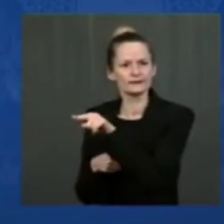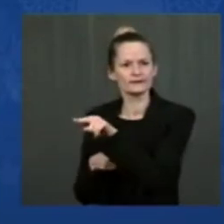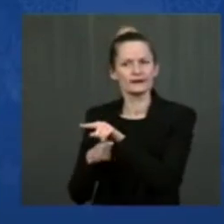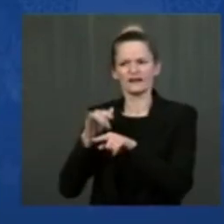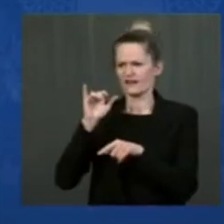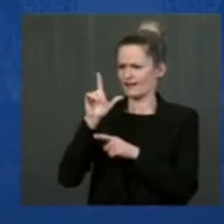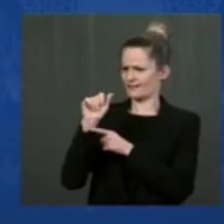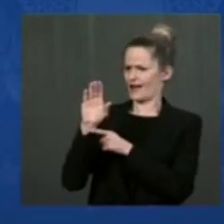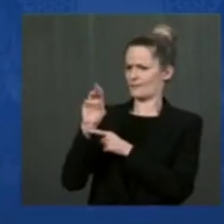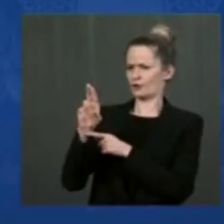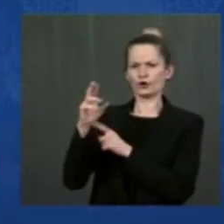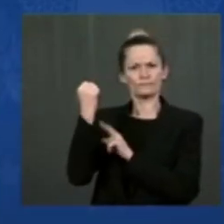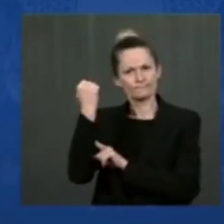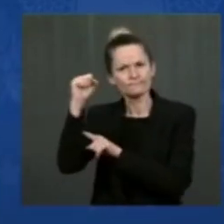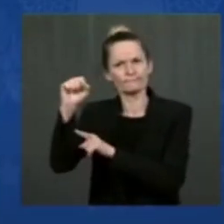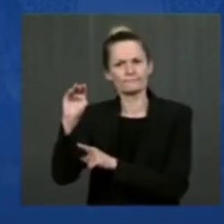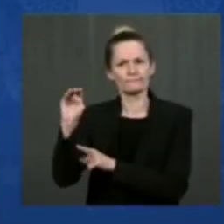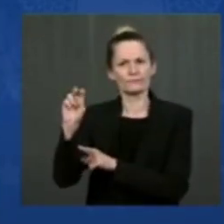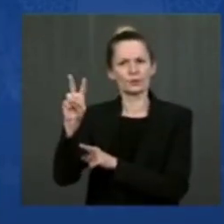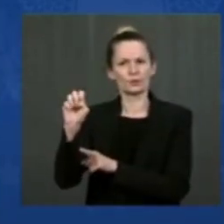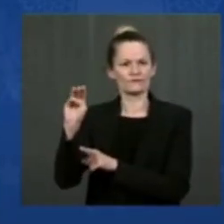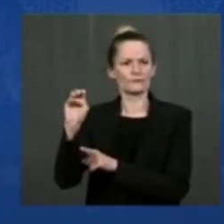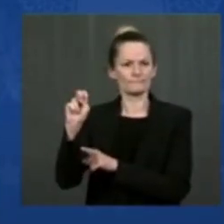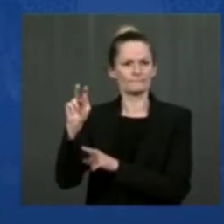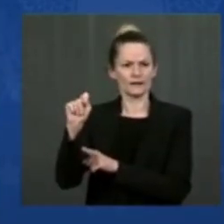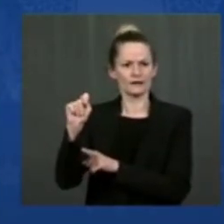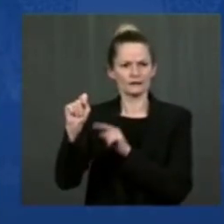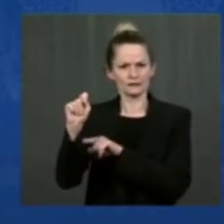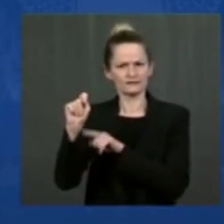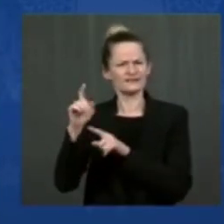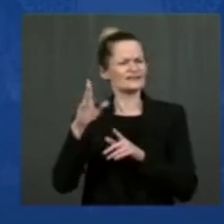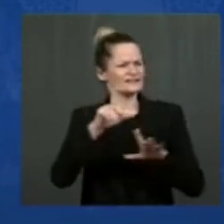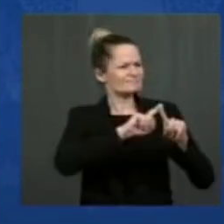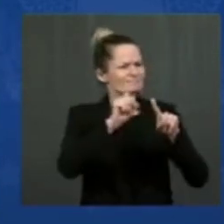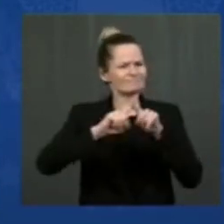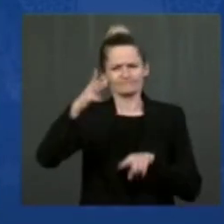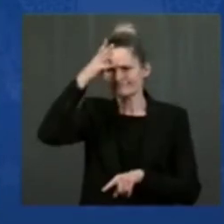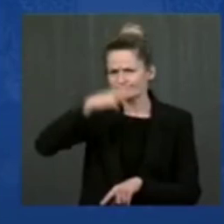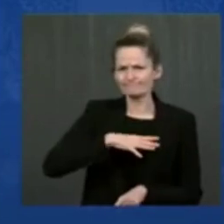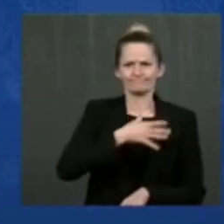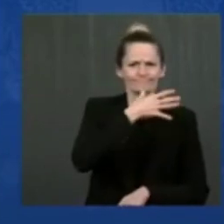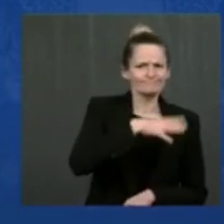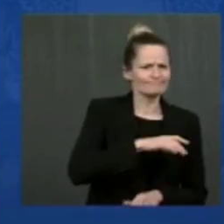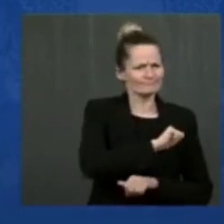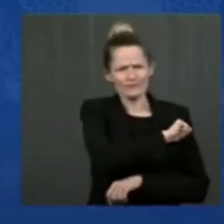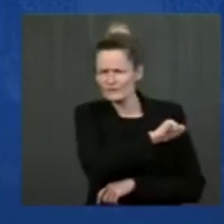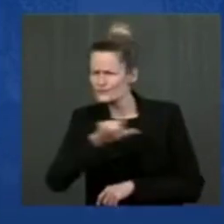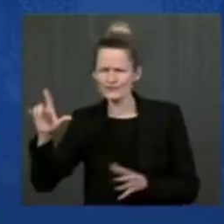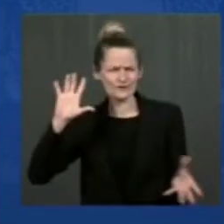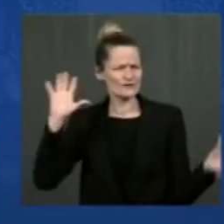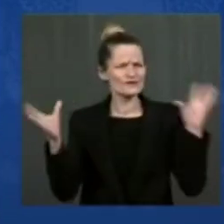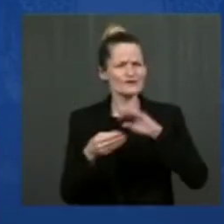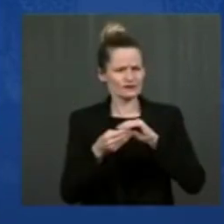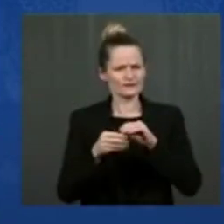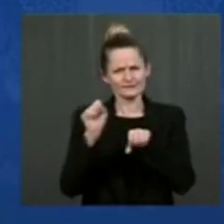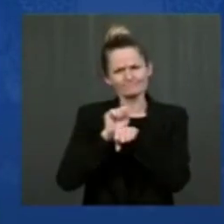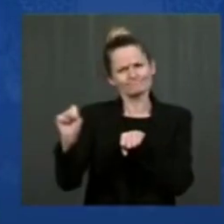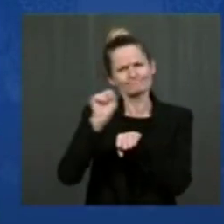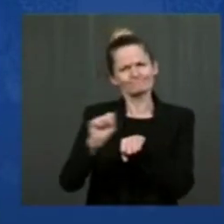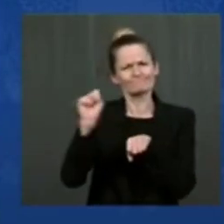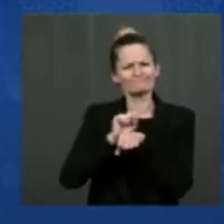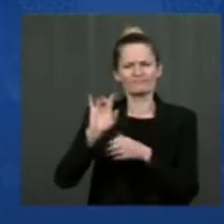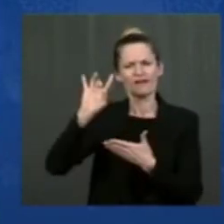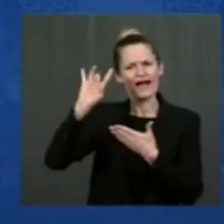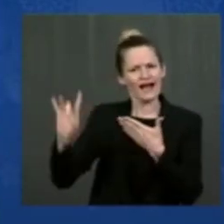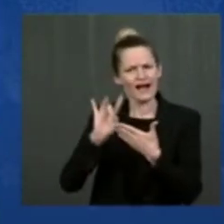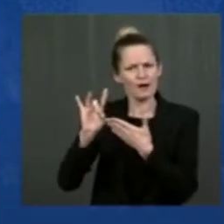we have today, the 8-hour workday, the weekends, overtime, pace, the protections, all the things that the labor